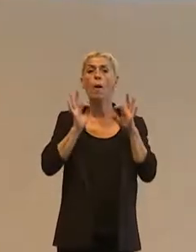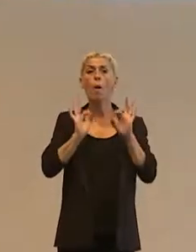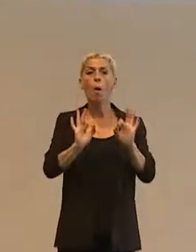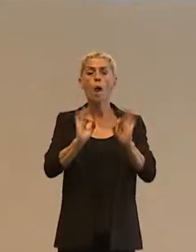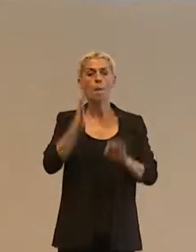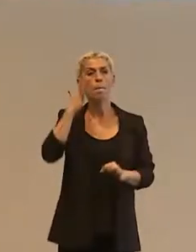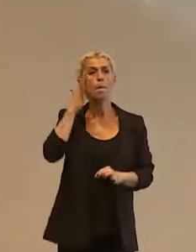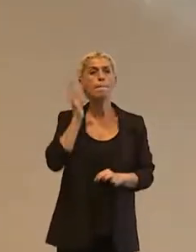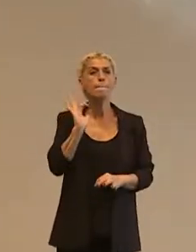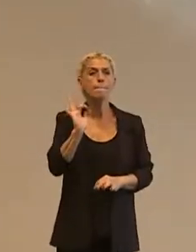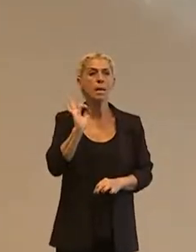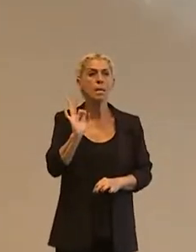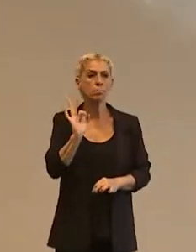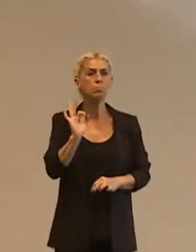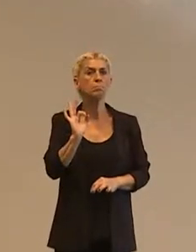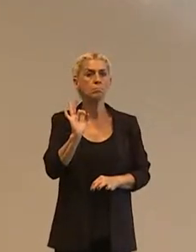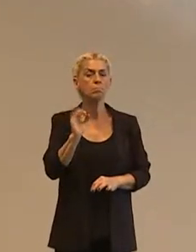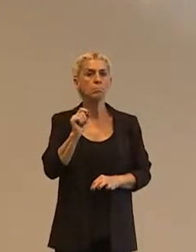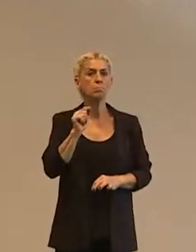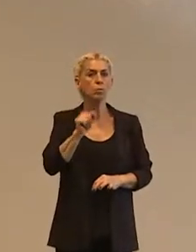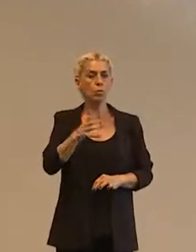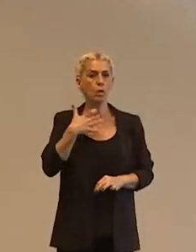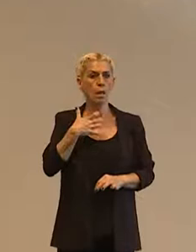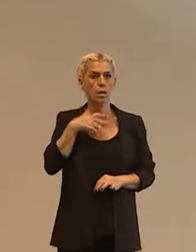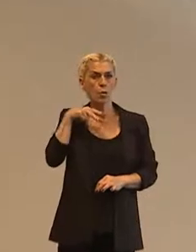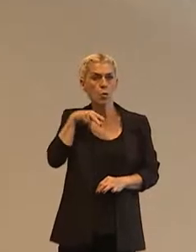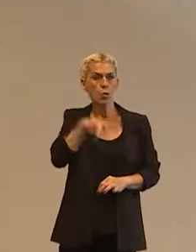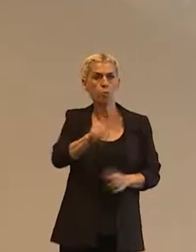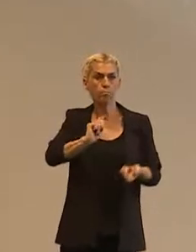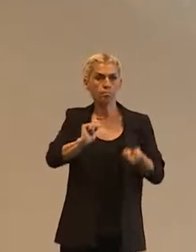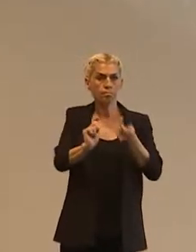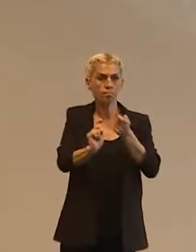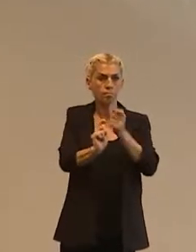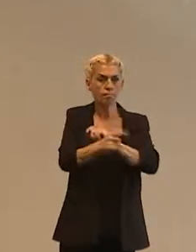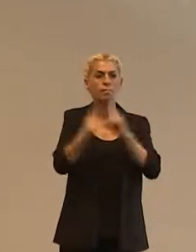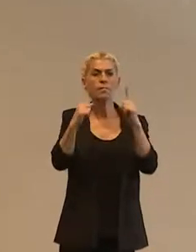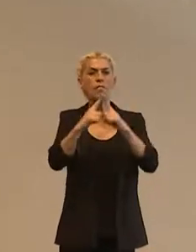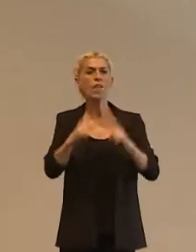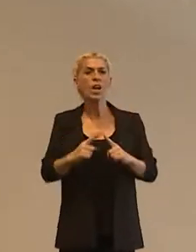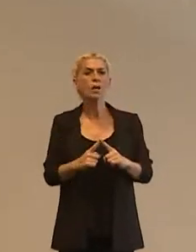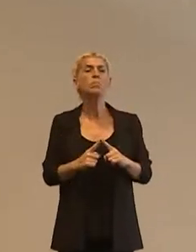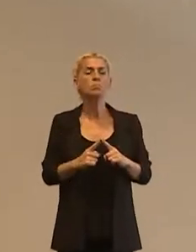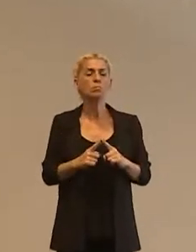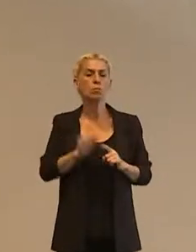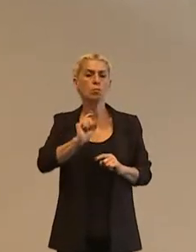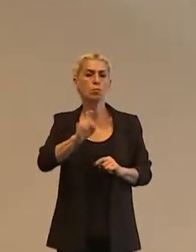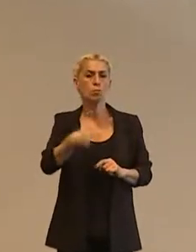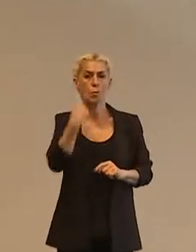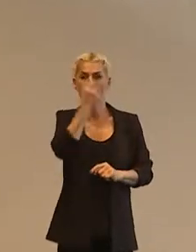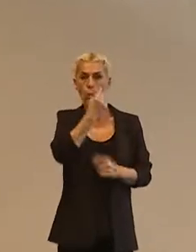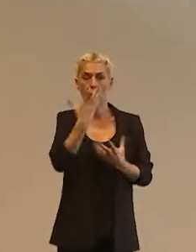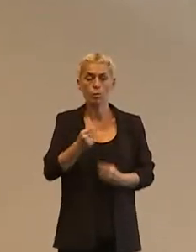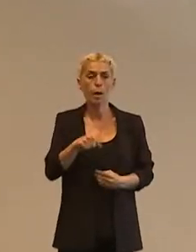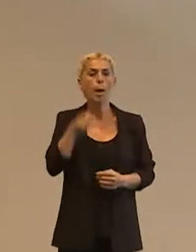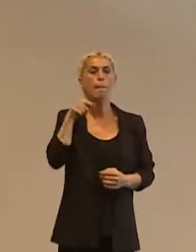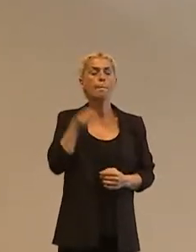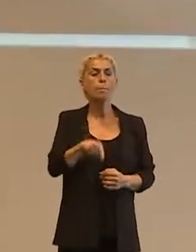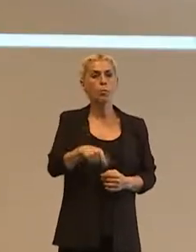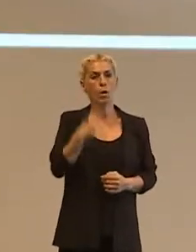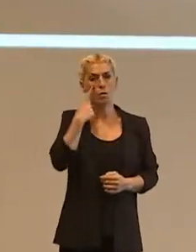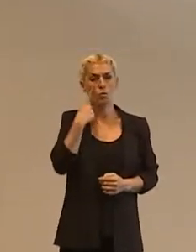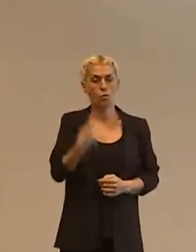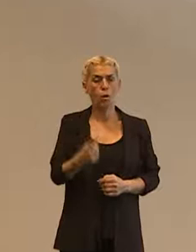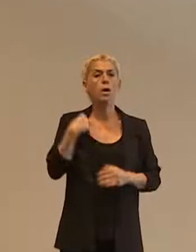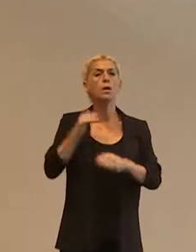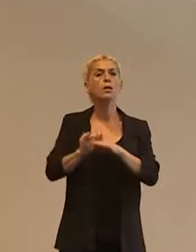and this can give rise to very important transformations in science including methodological